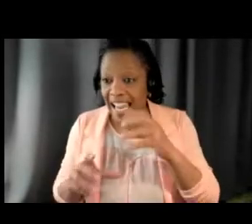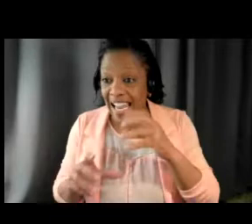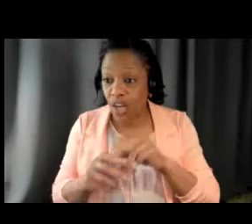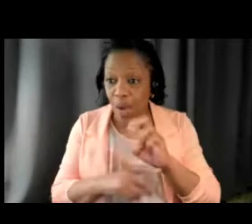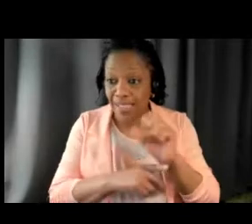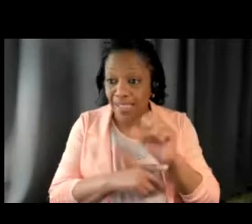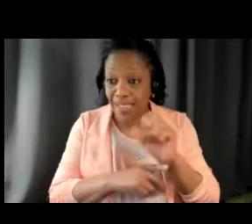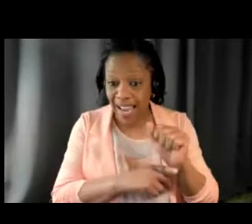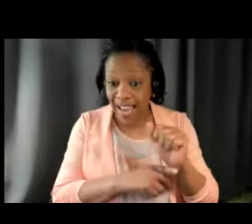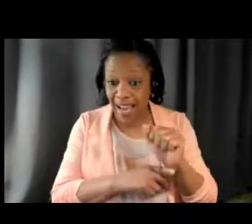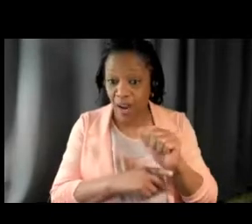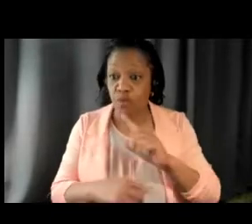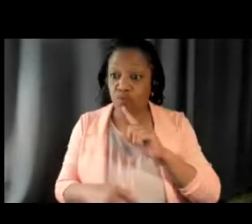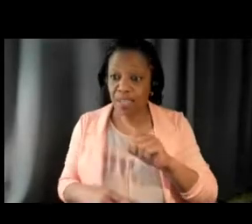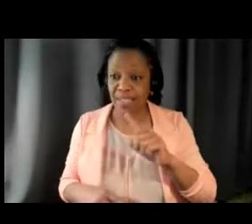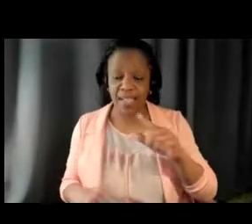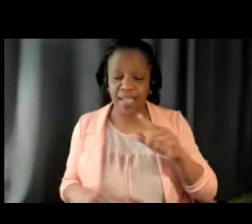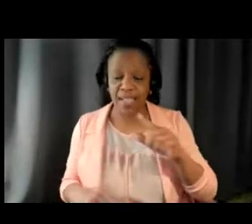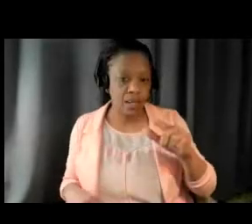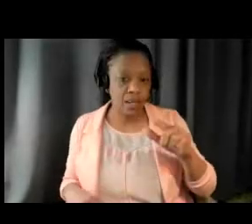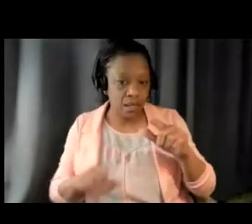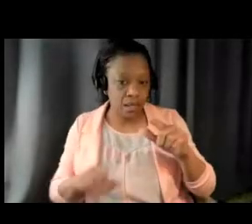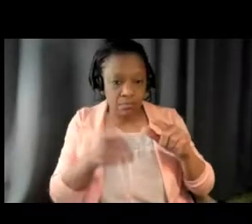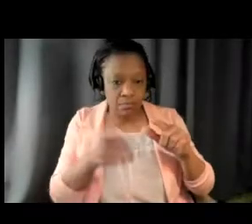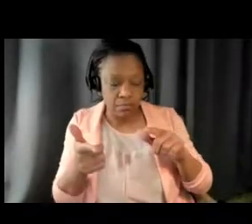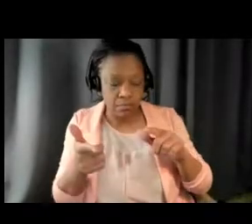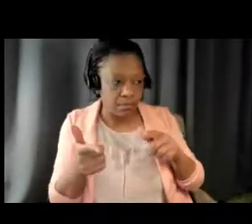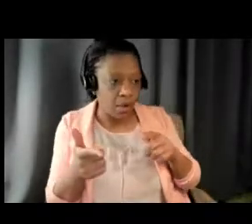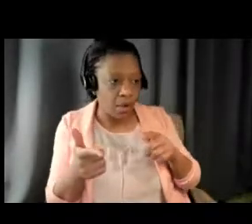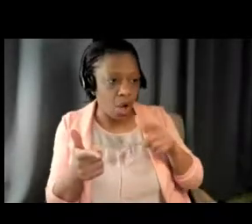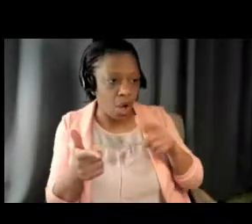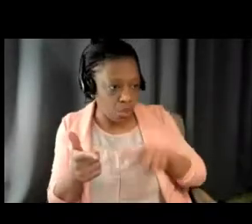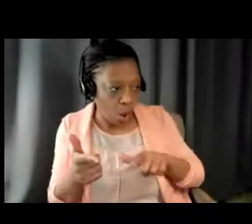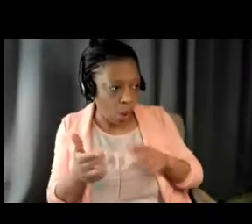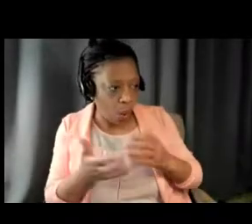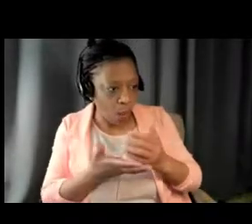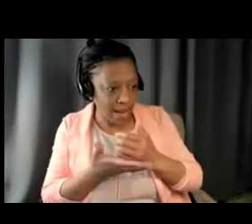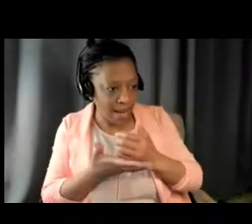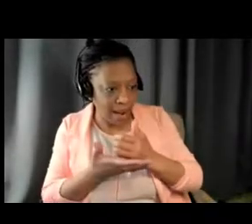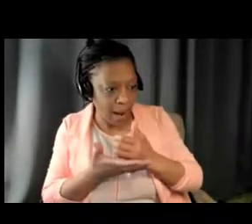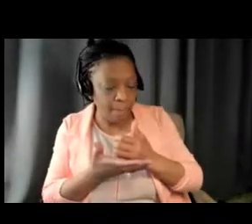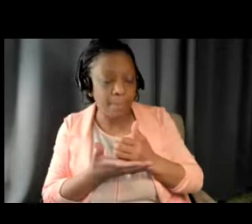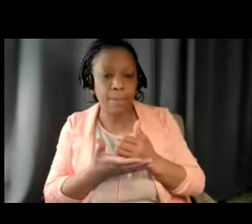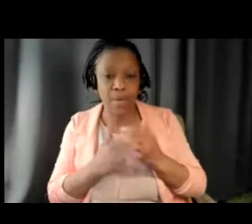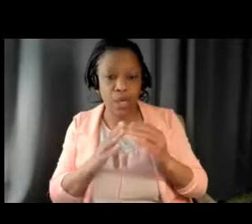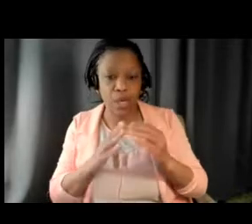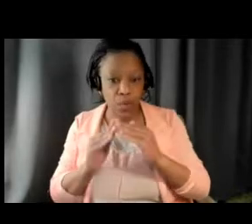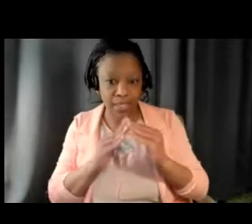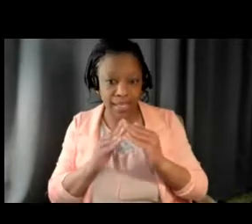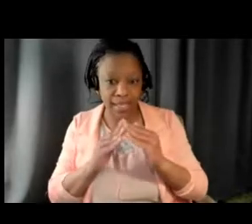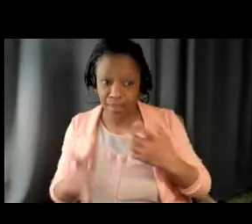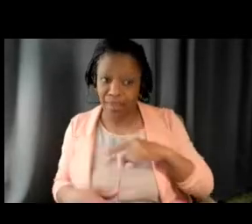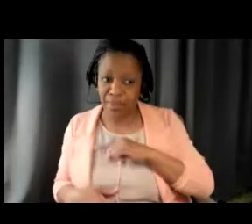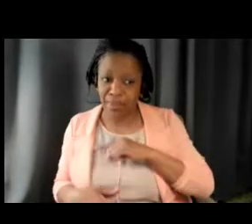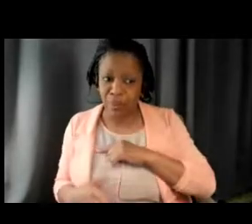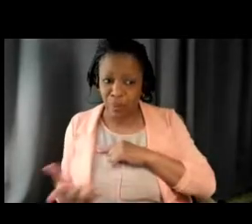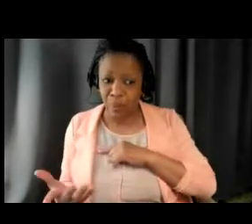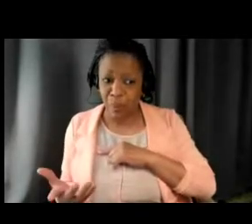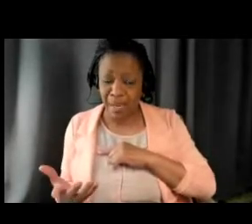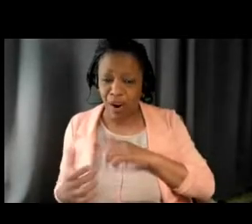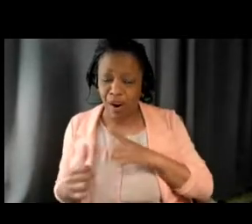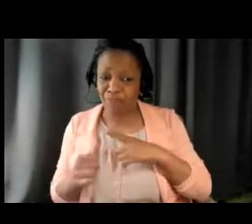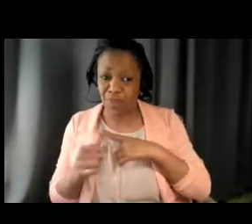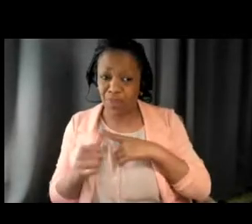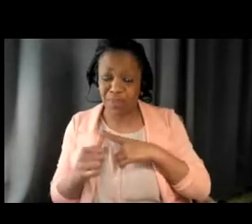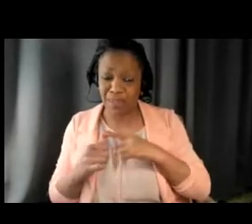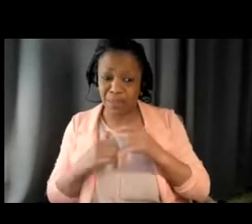win. In a low-income community, because we seem to catch it first. Now, I don't know how true it is, but I've heard